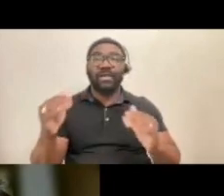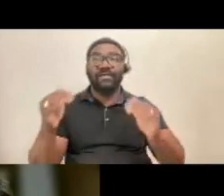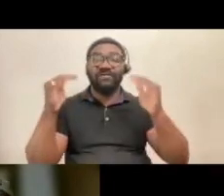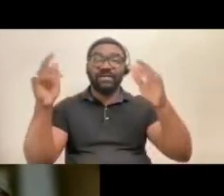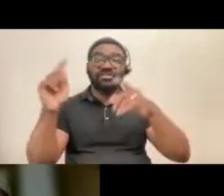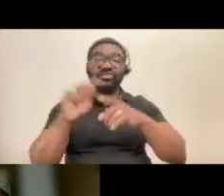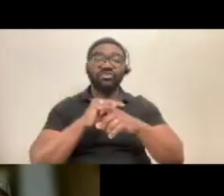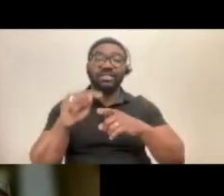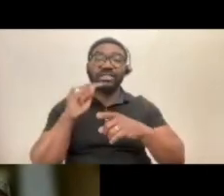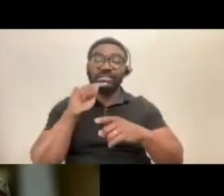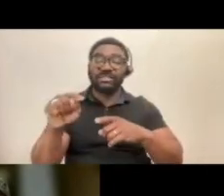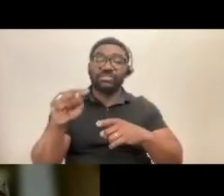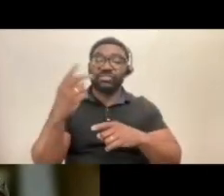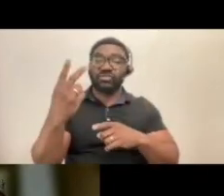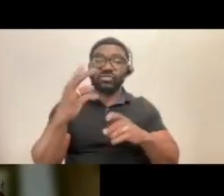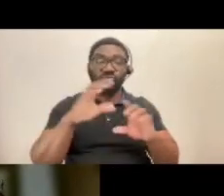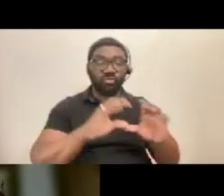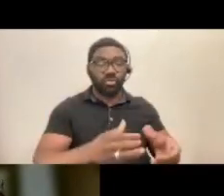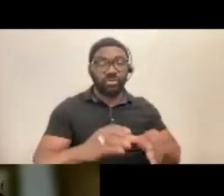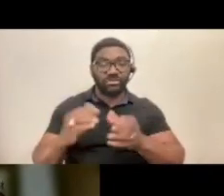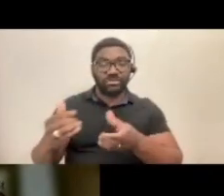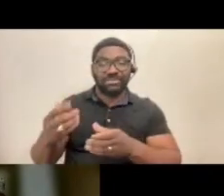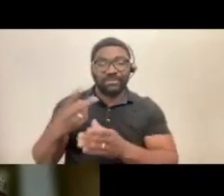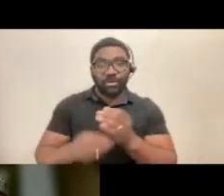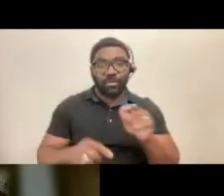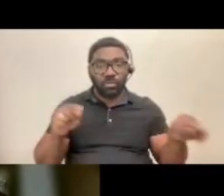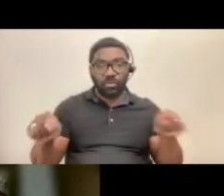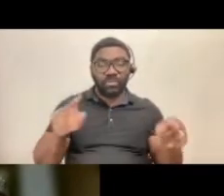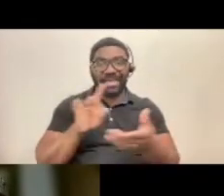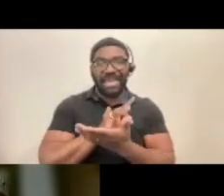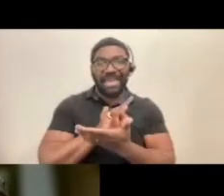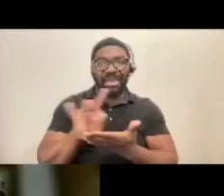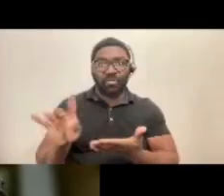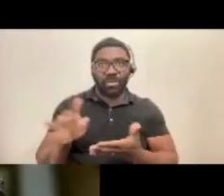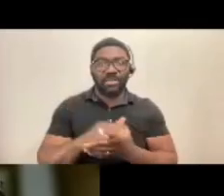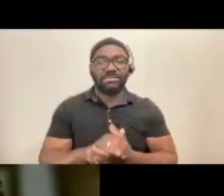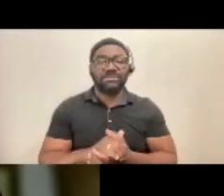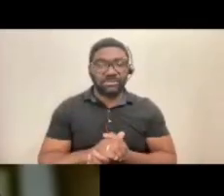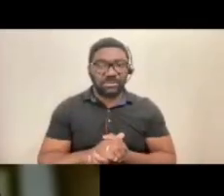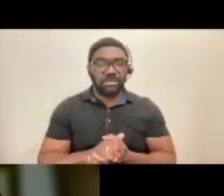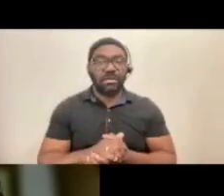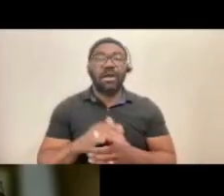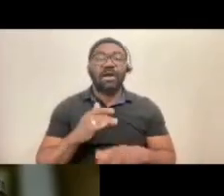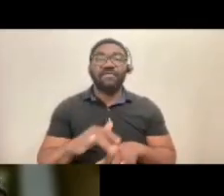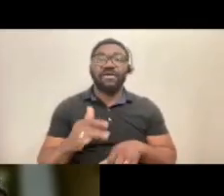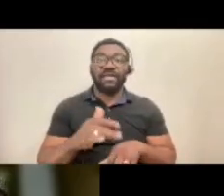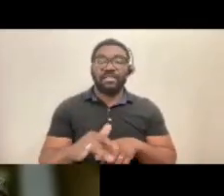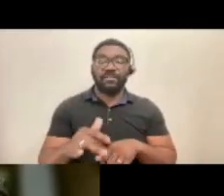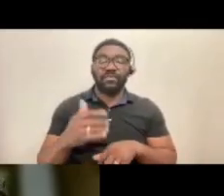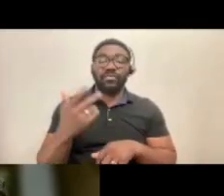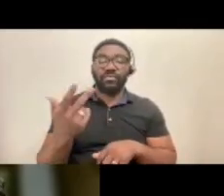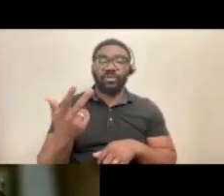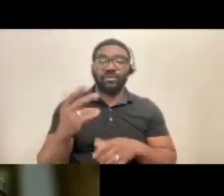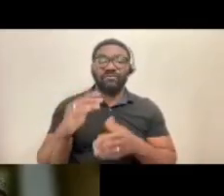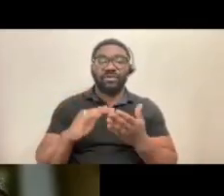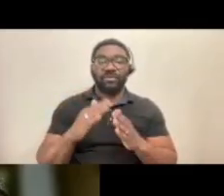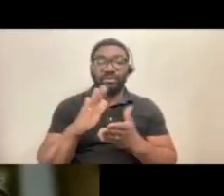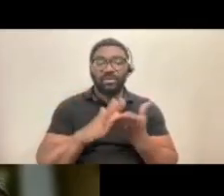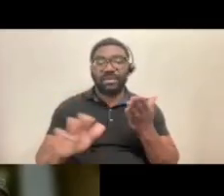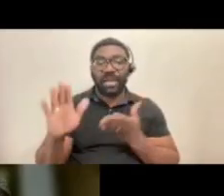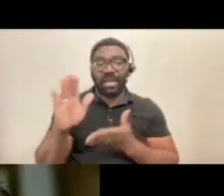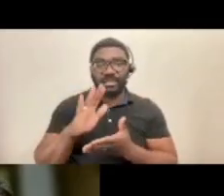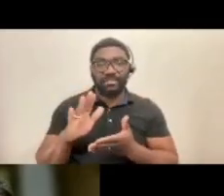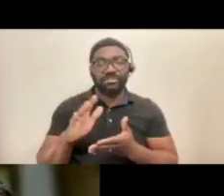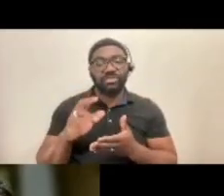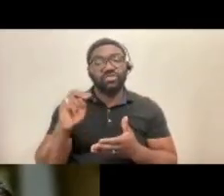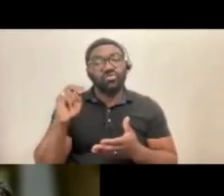8-week courses. They are currently available at 3 of the community colleges. North Carolina is very lucky to have a very robust